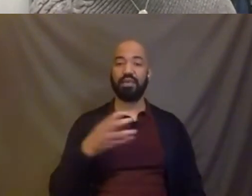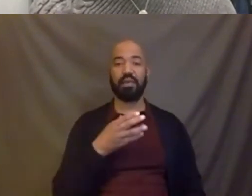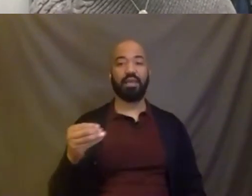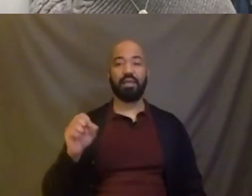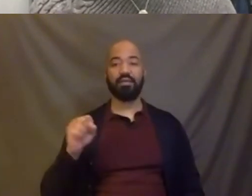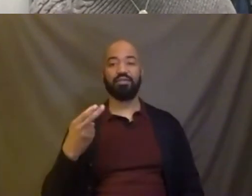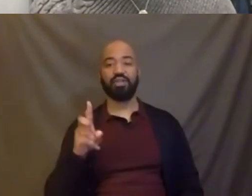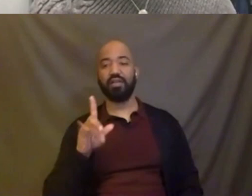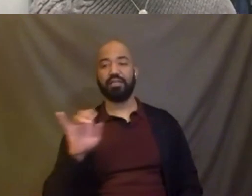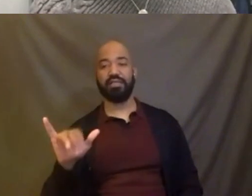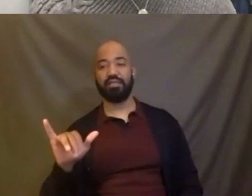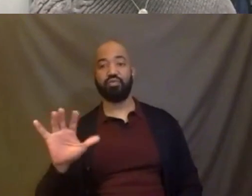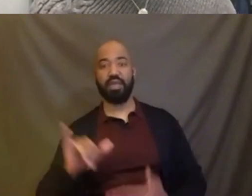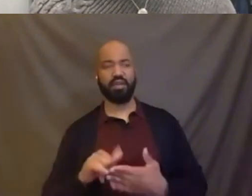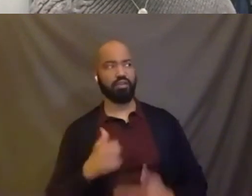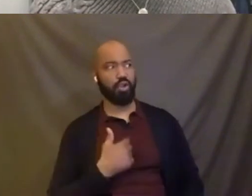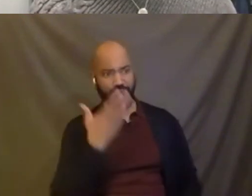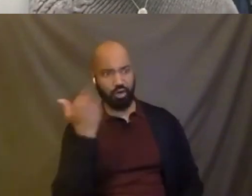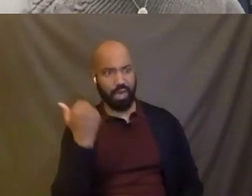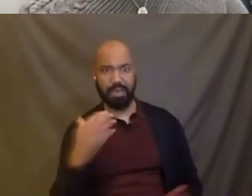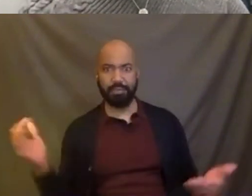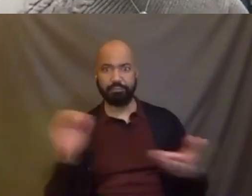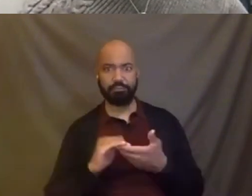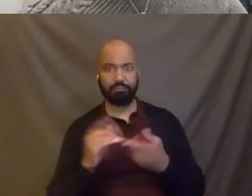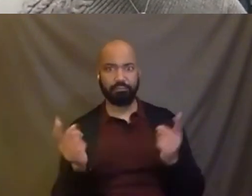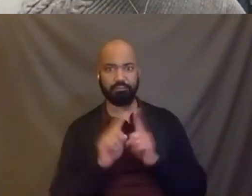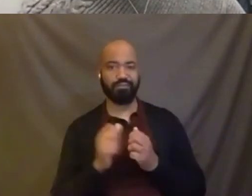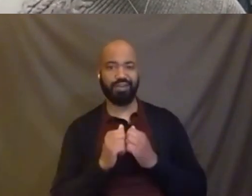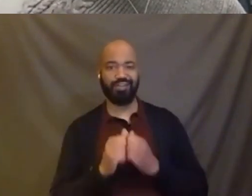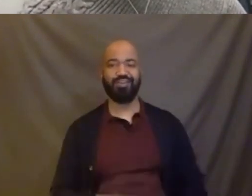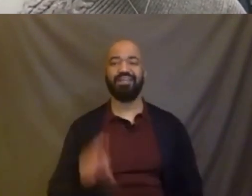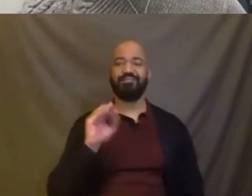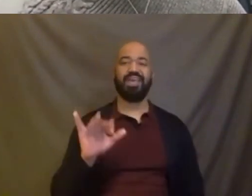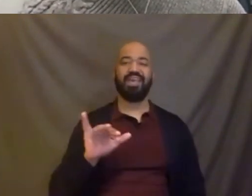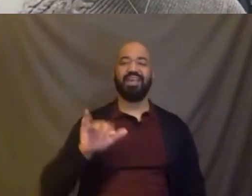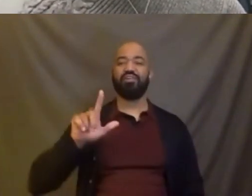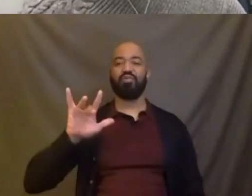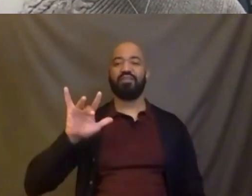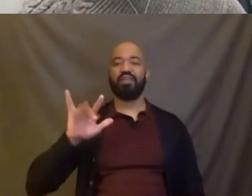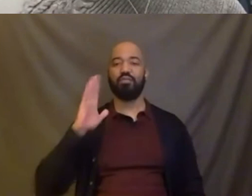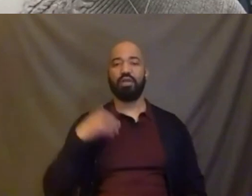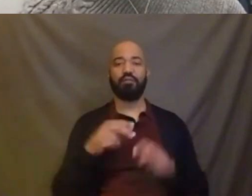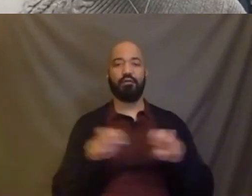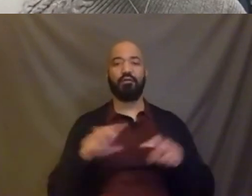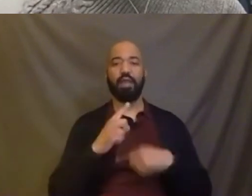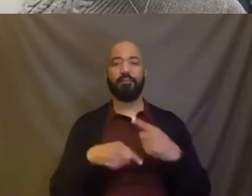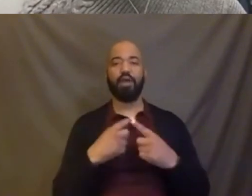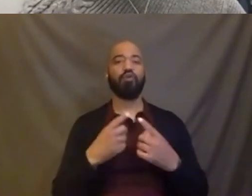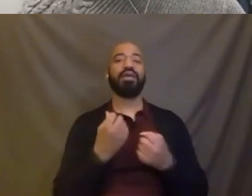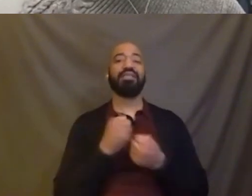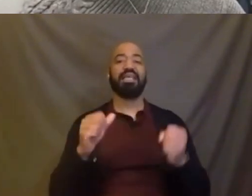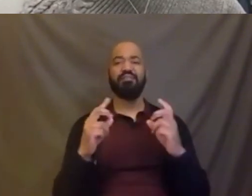I'm sorry. It's a joint event. And then on May 25th, we'll have a panel discussion on safe dating in the age of